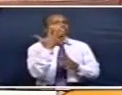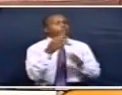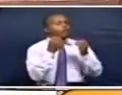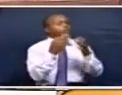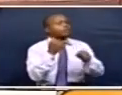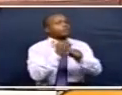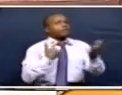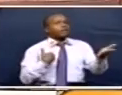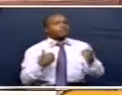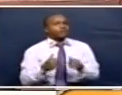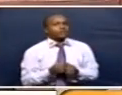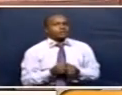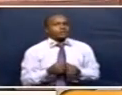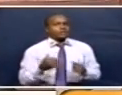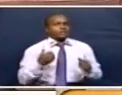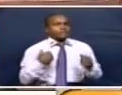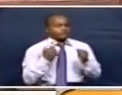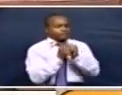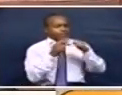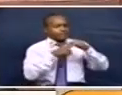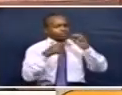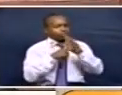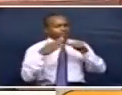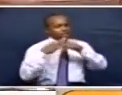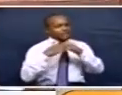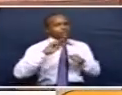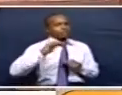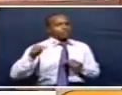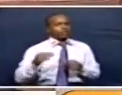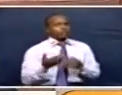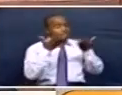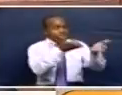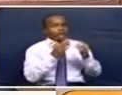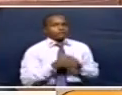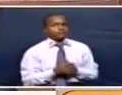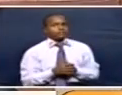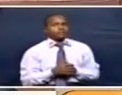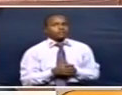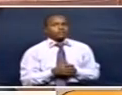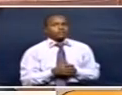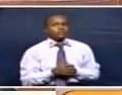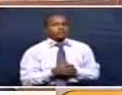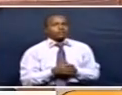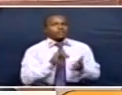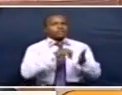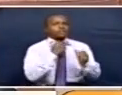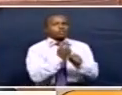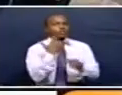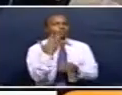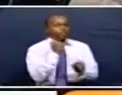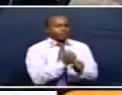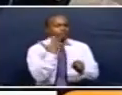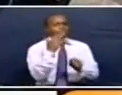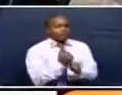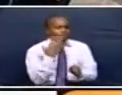have? 17.8 million shillings sitting there. And they're just doing paperwork. And they can't spend the